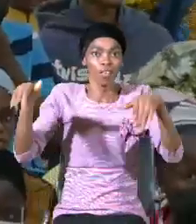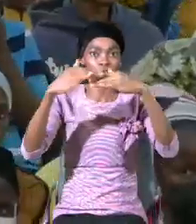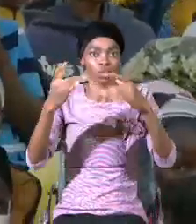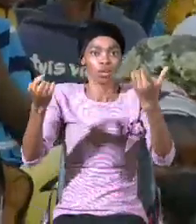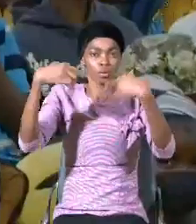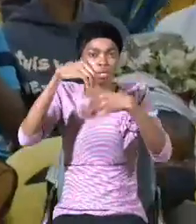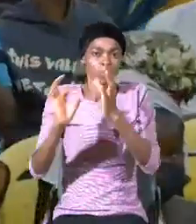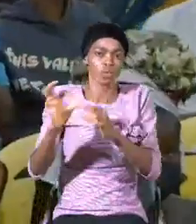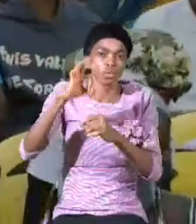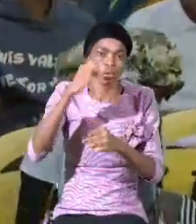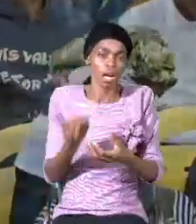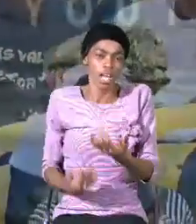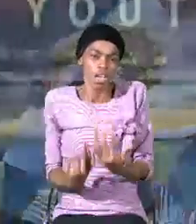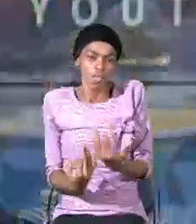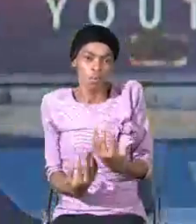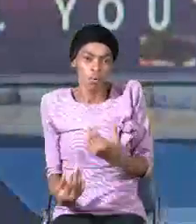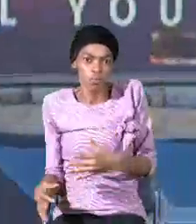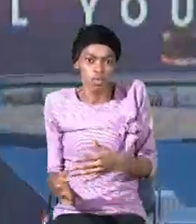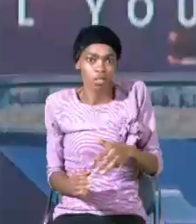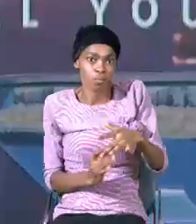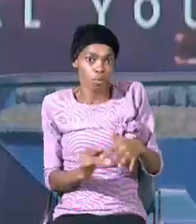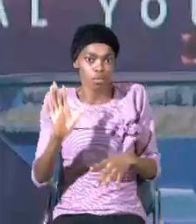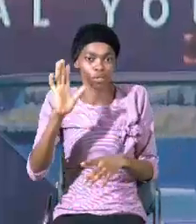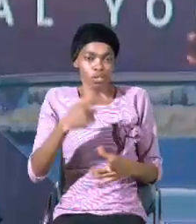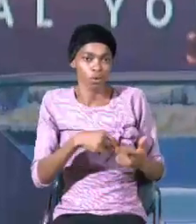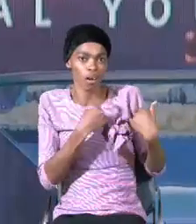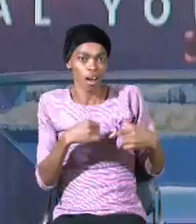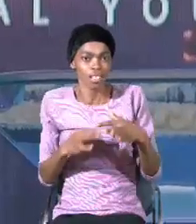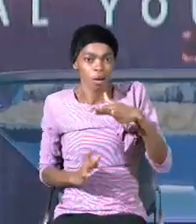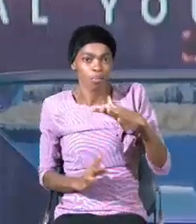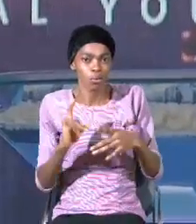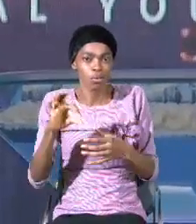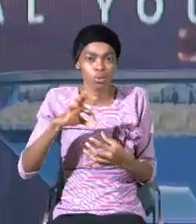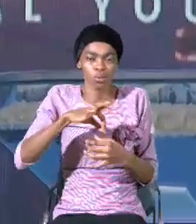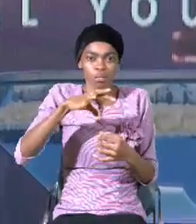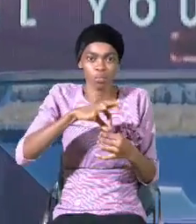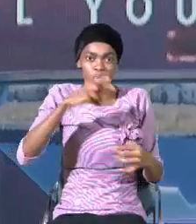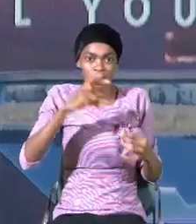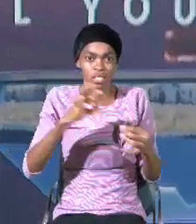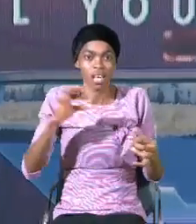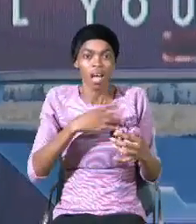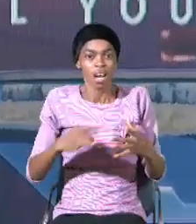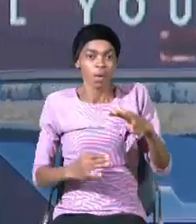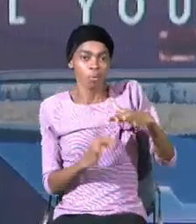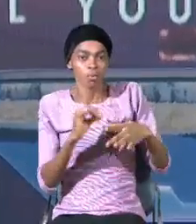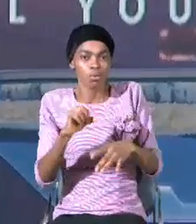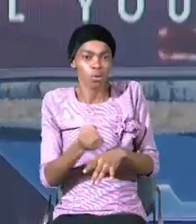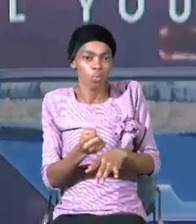heart. It burns in your spirit. It burns in your bone. And you have a